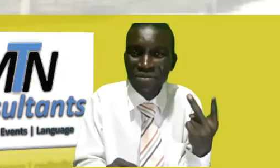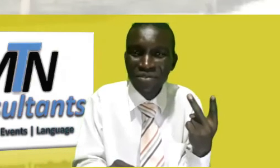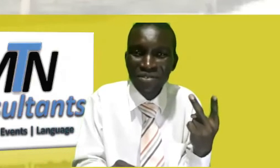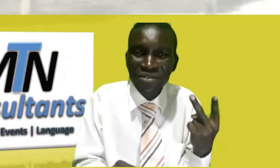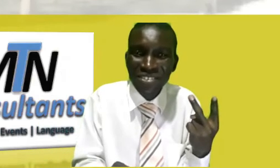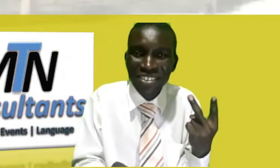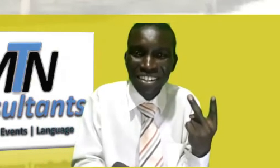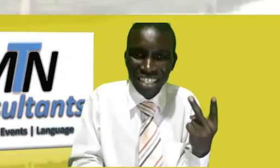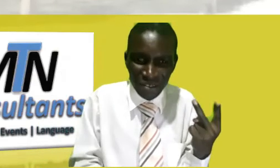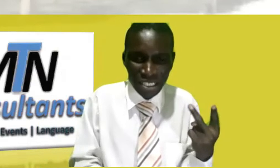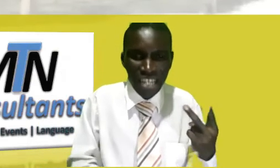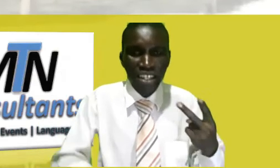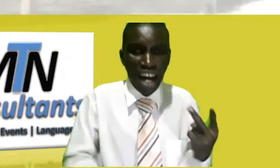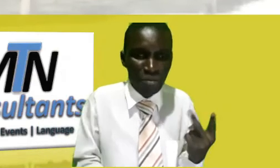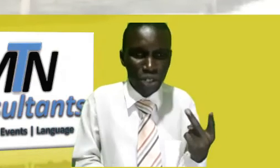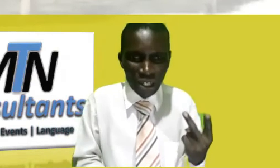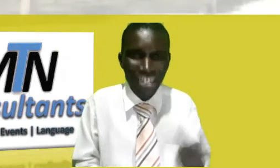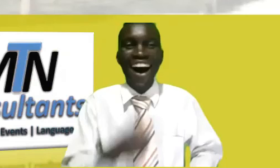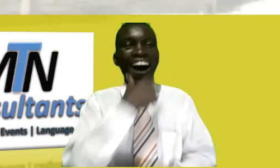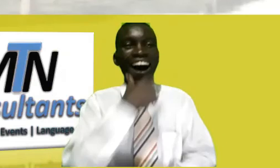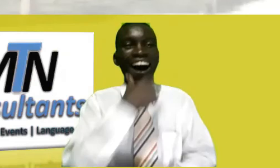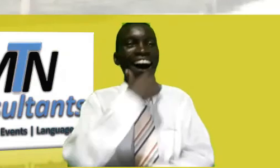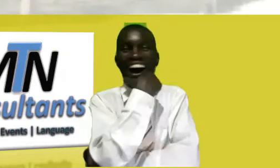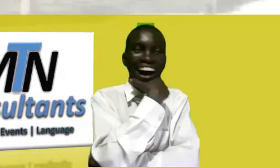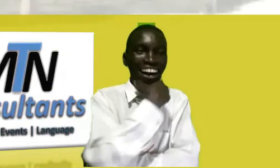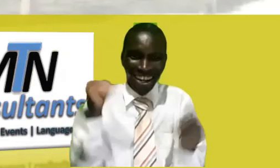laugh. If you say, I'm John,